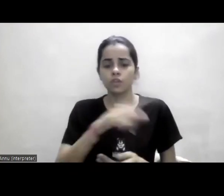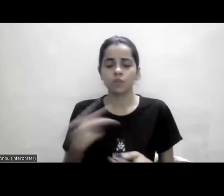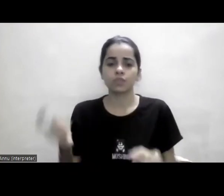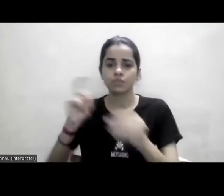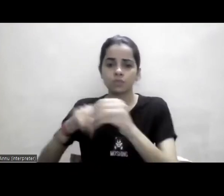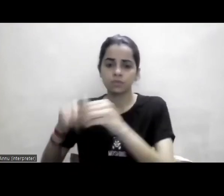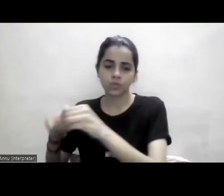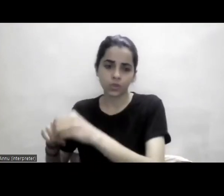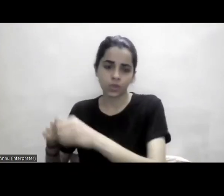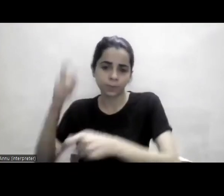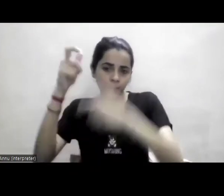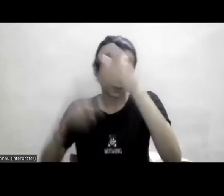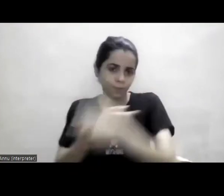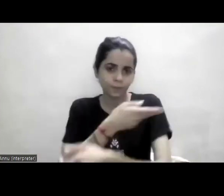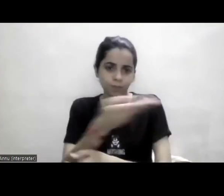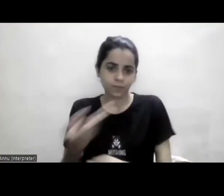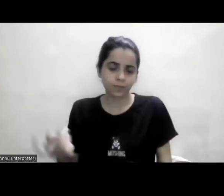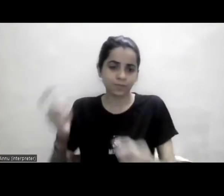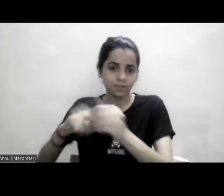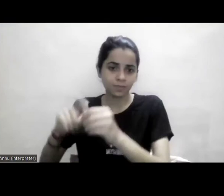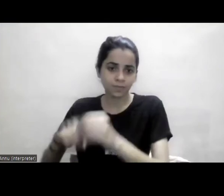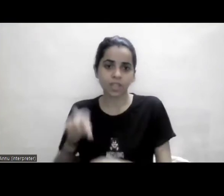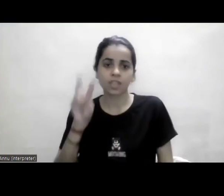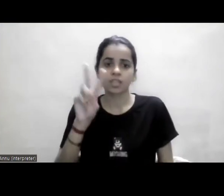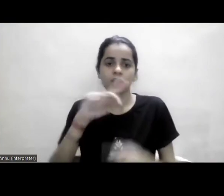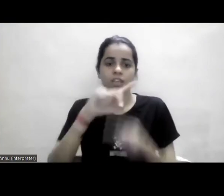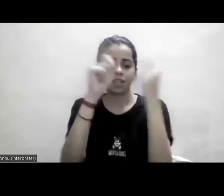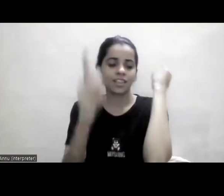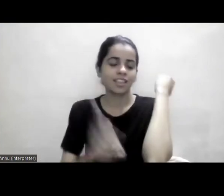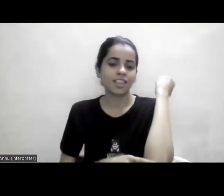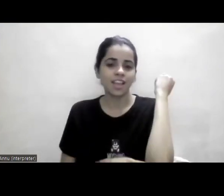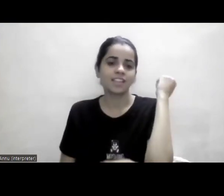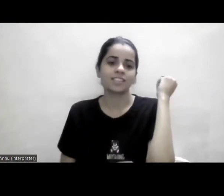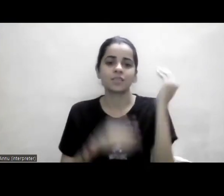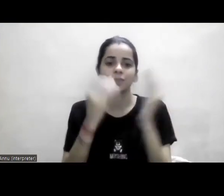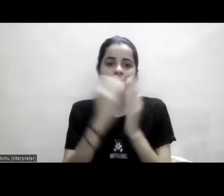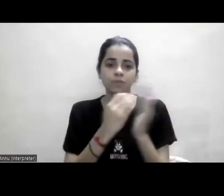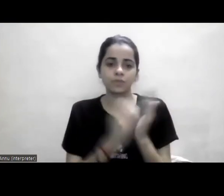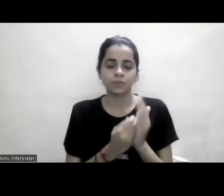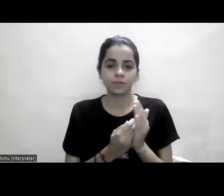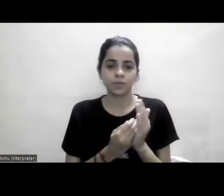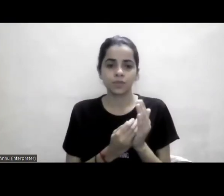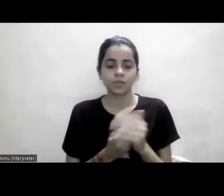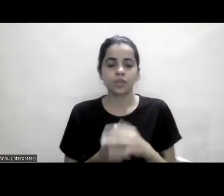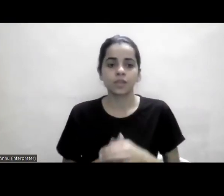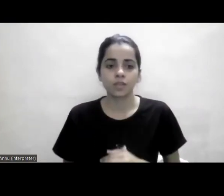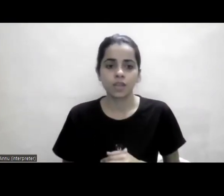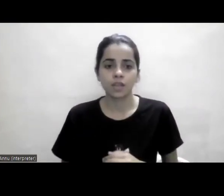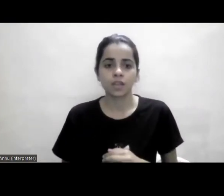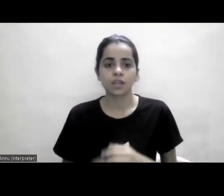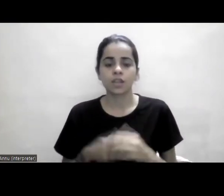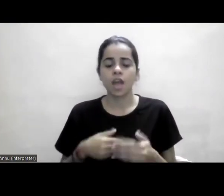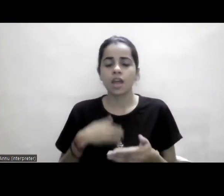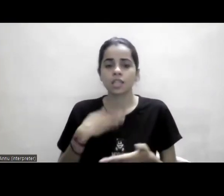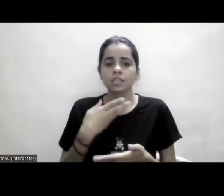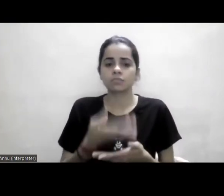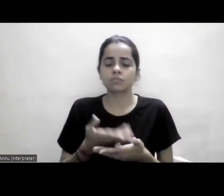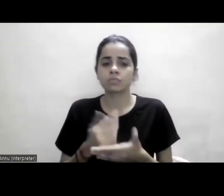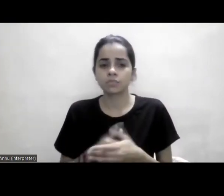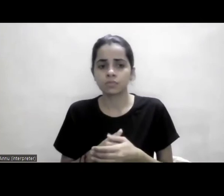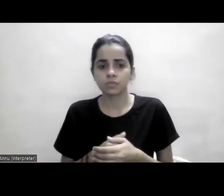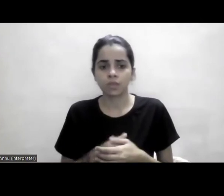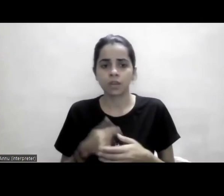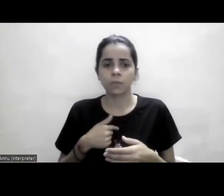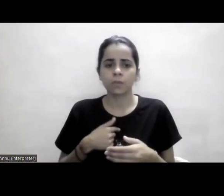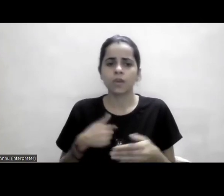us for the second last session. And today, my